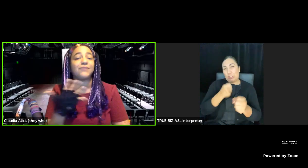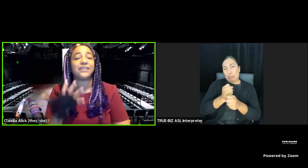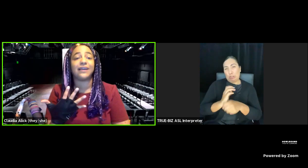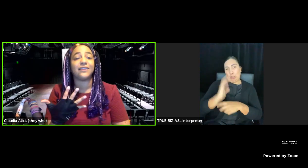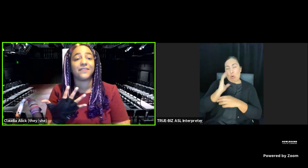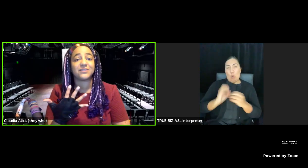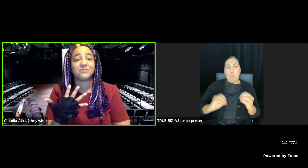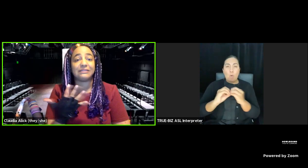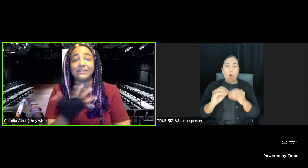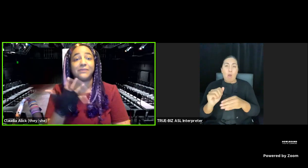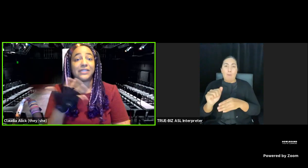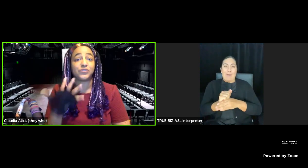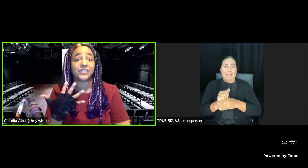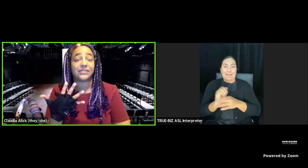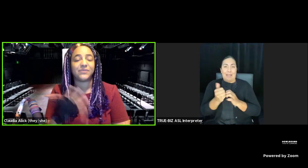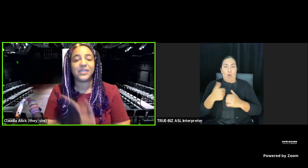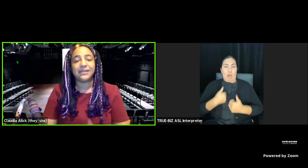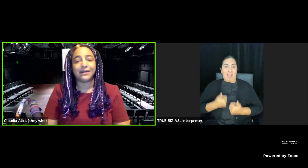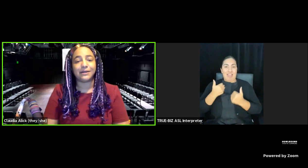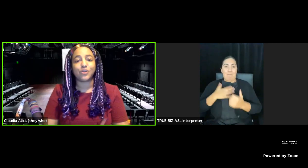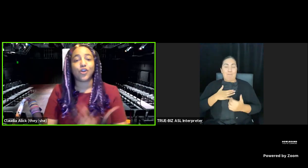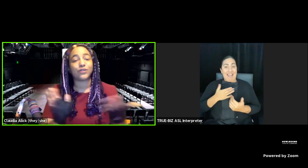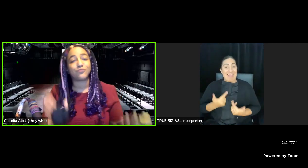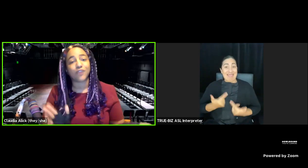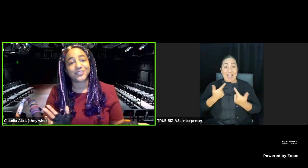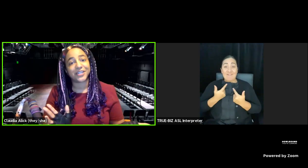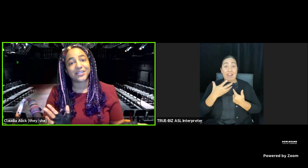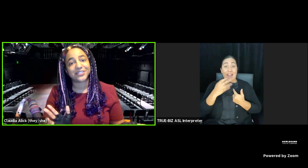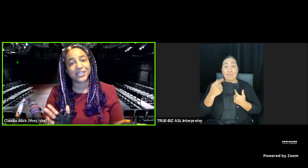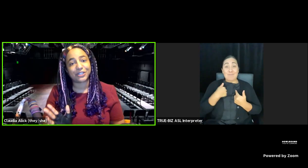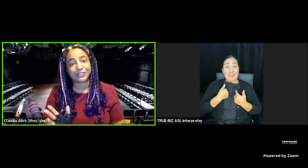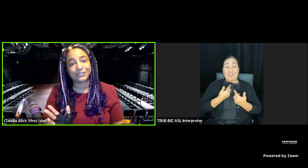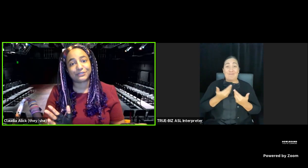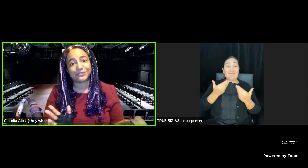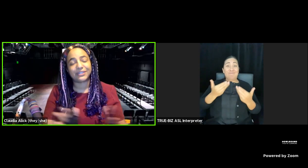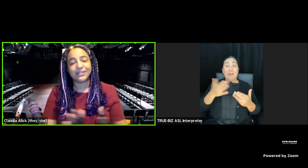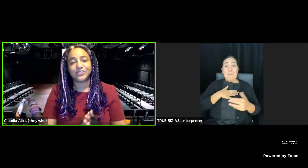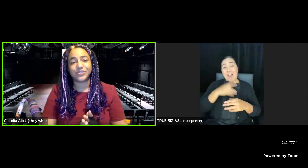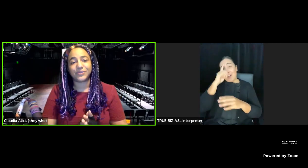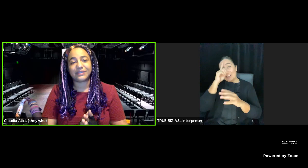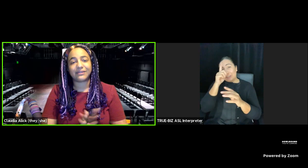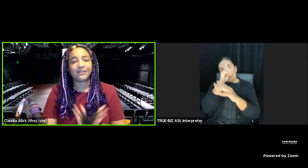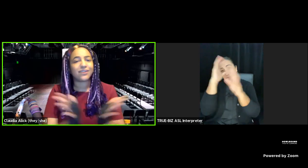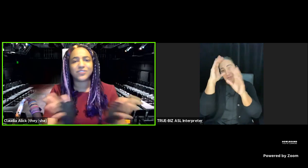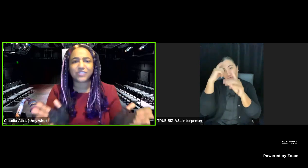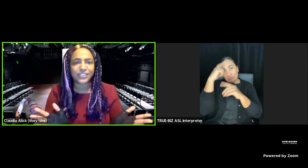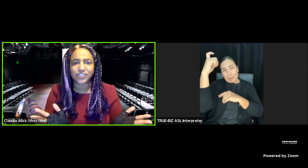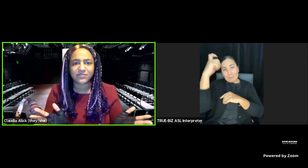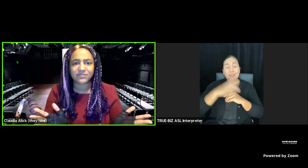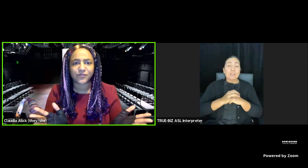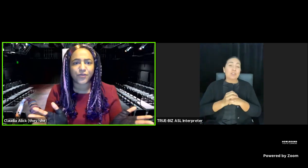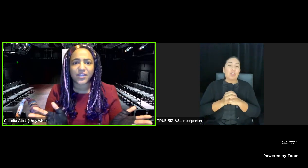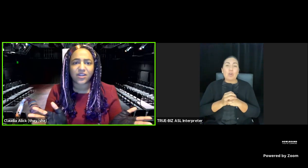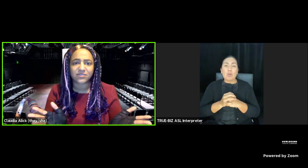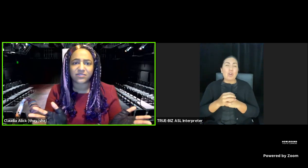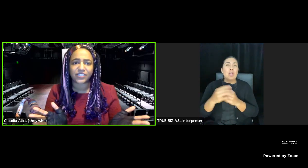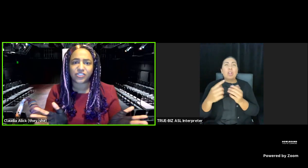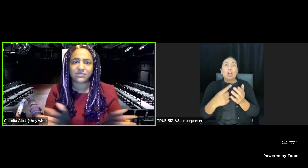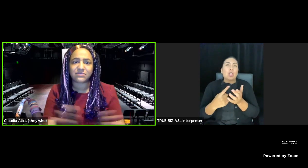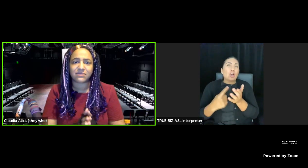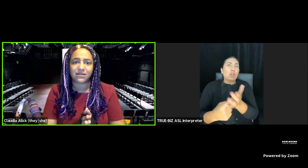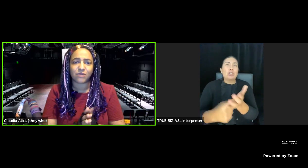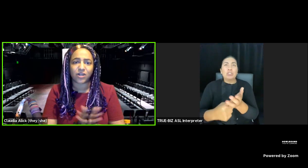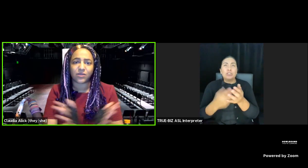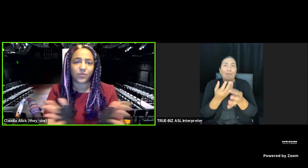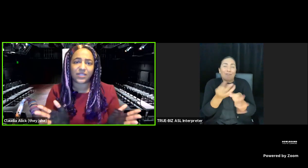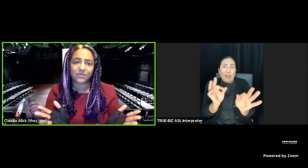how I live my life, and it's me living my dream. Current projects include doing consultations, free